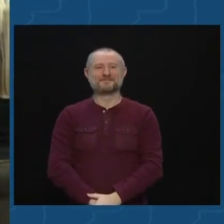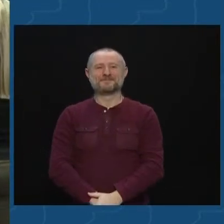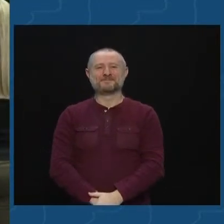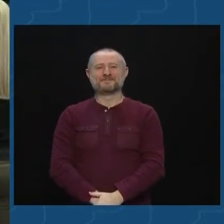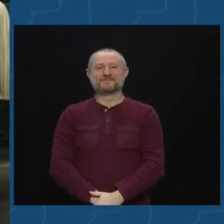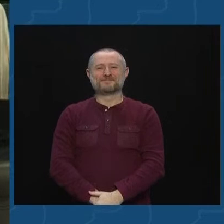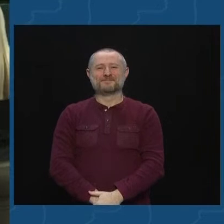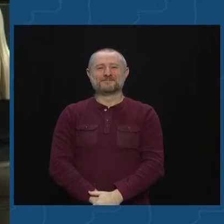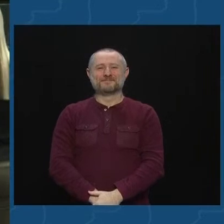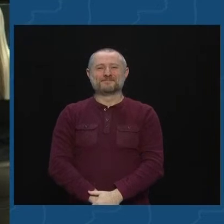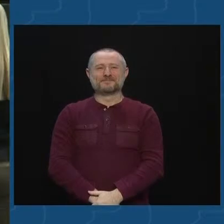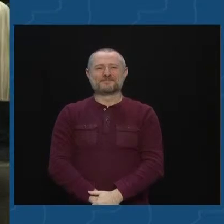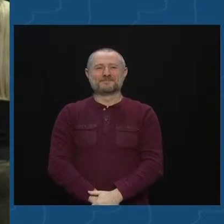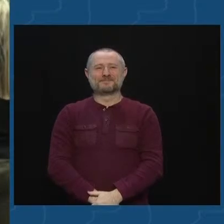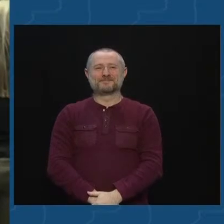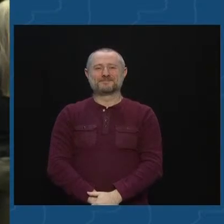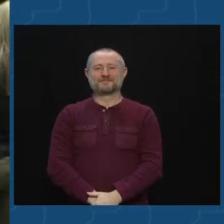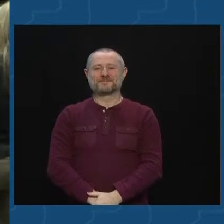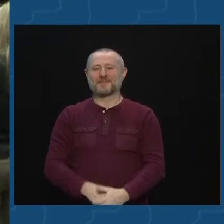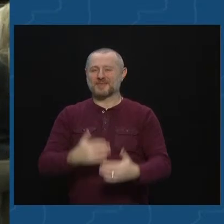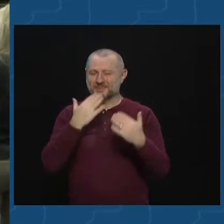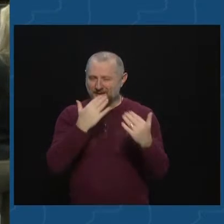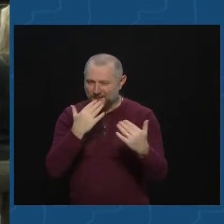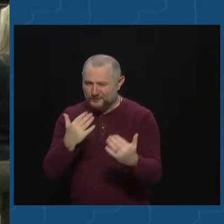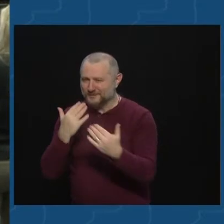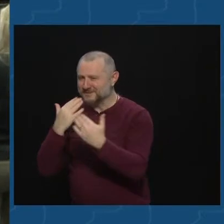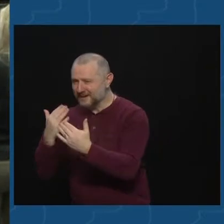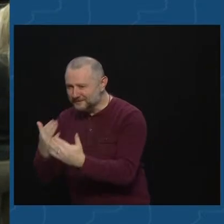Thank you. Thank you very much. Thank you. Thank you.